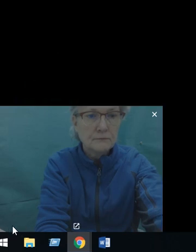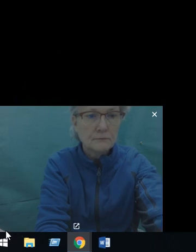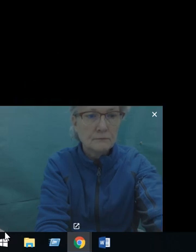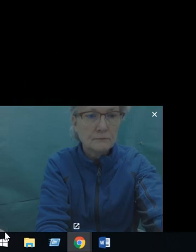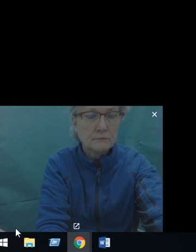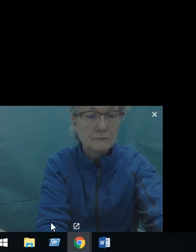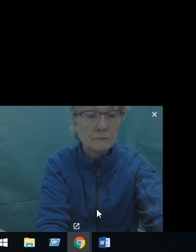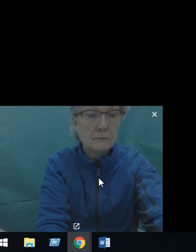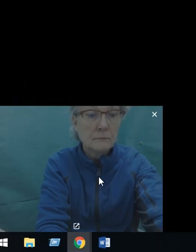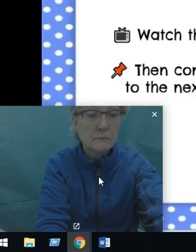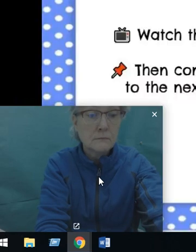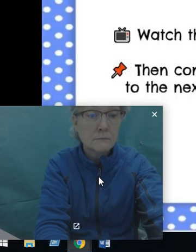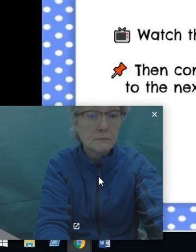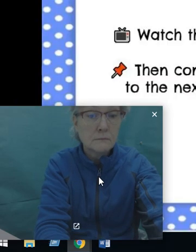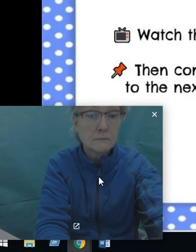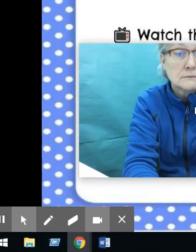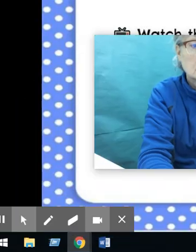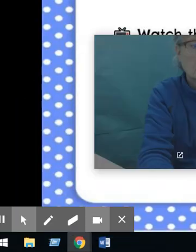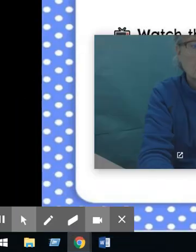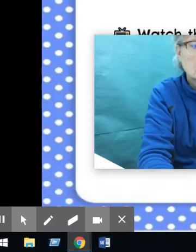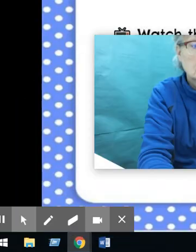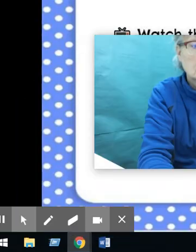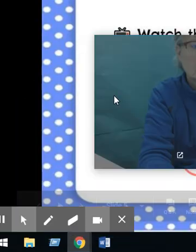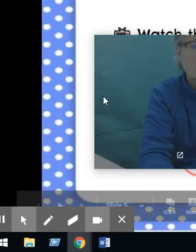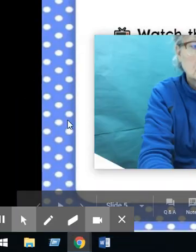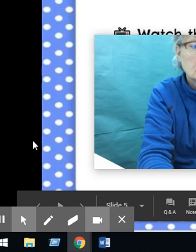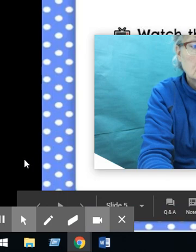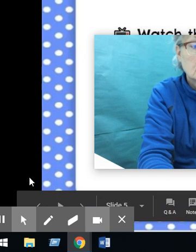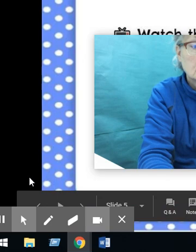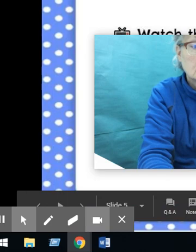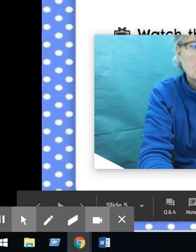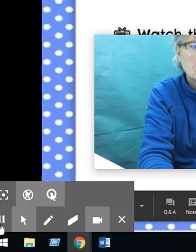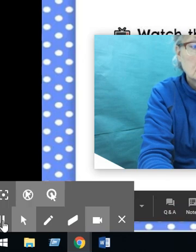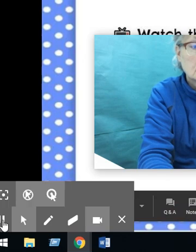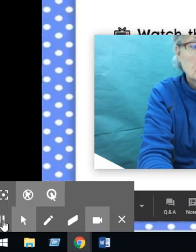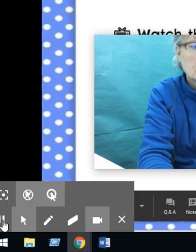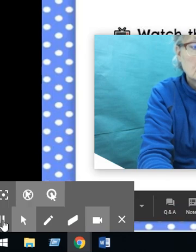Hi, it's Doug. Check out this roller coaster ride for a second.